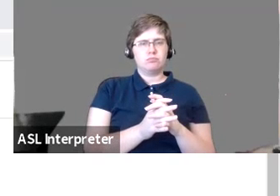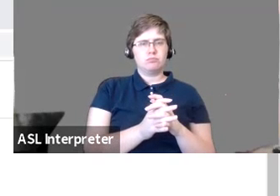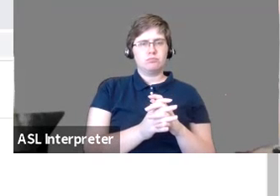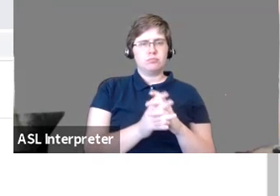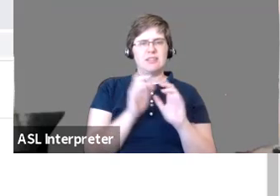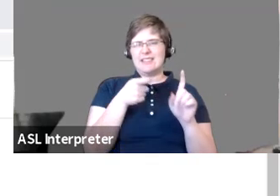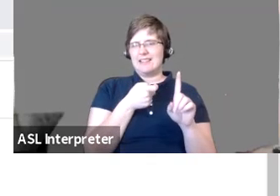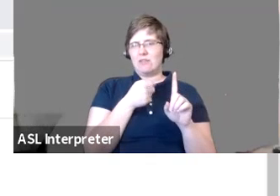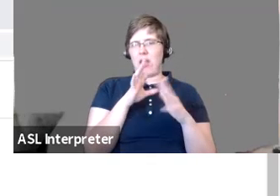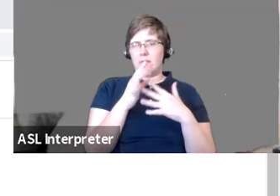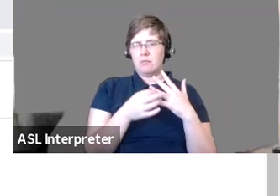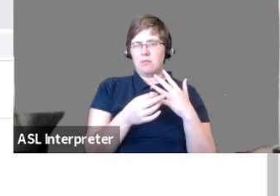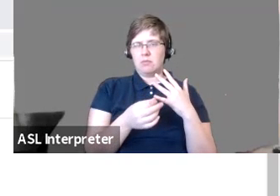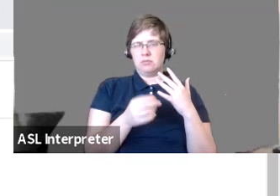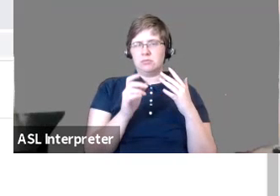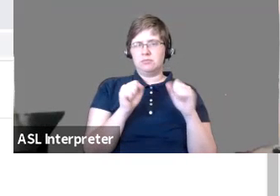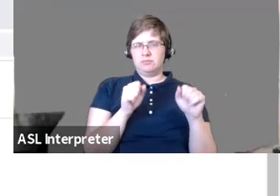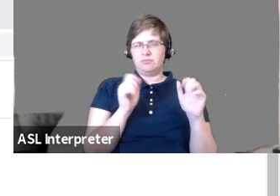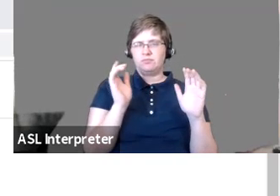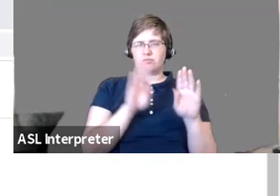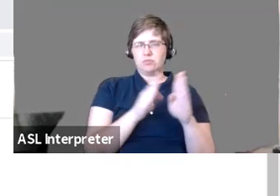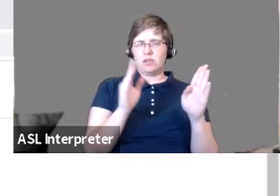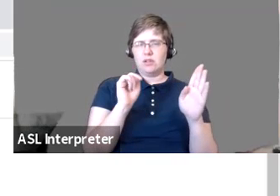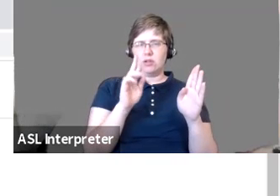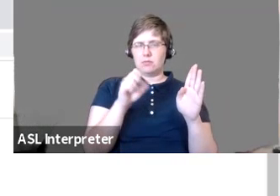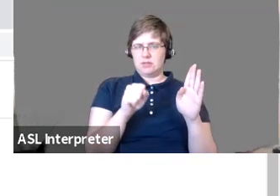This will give you an option so you can go to TARPS.